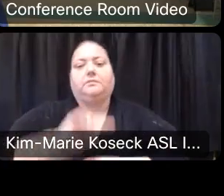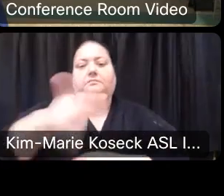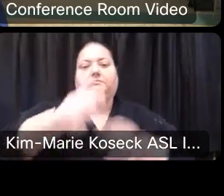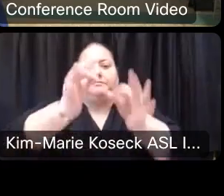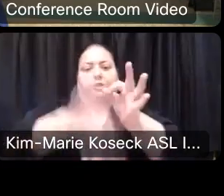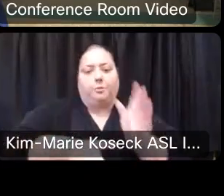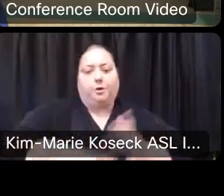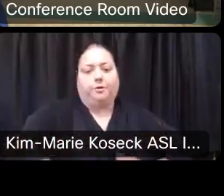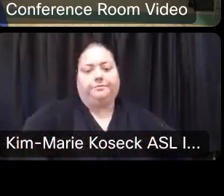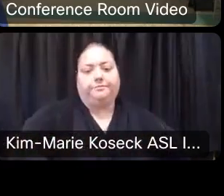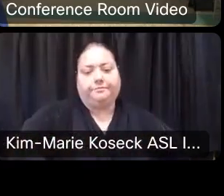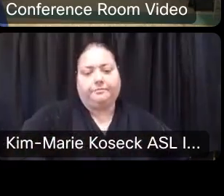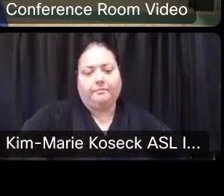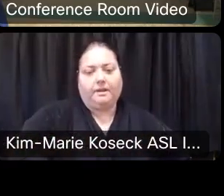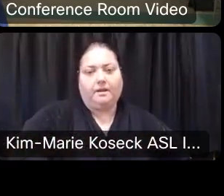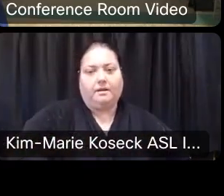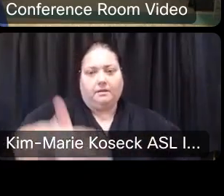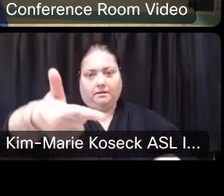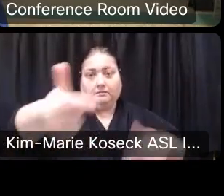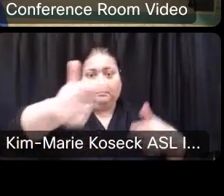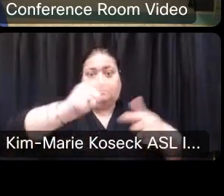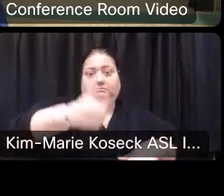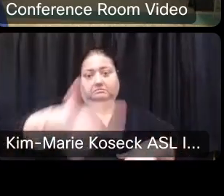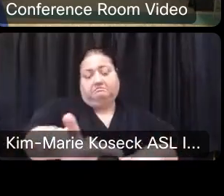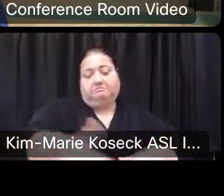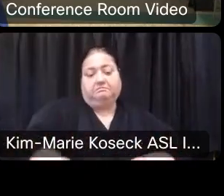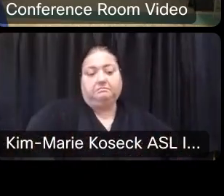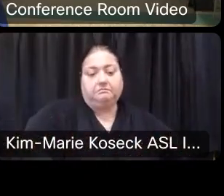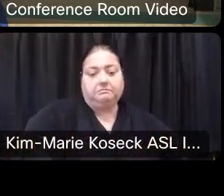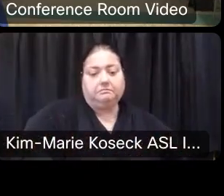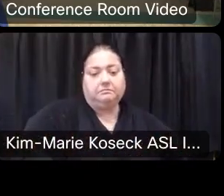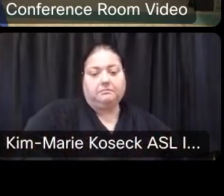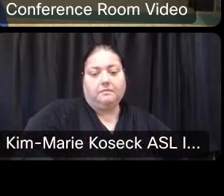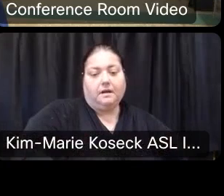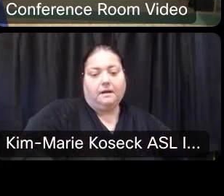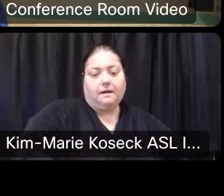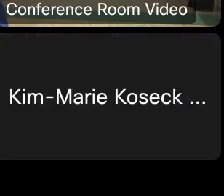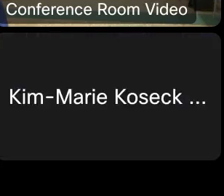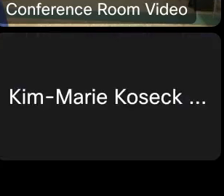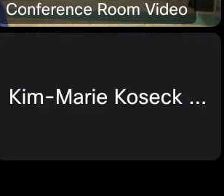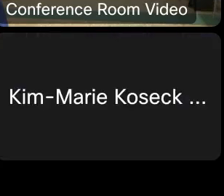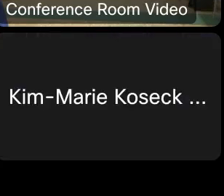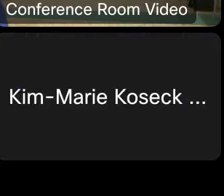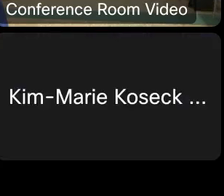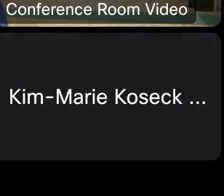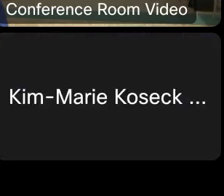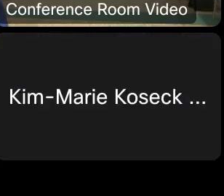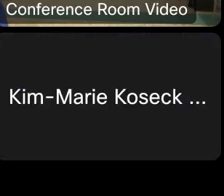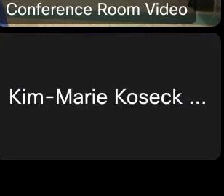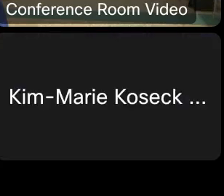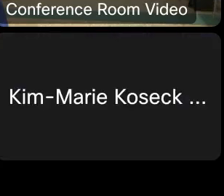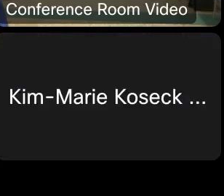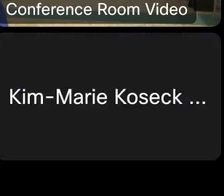So for the next part of the agenda, I'm going to go through some slides, right? Is that me? Okay. That are related to the board. I